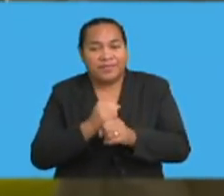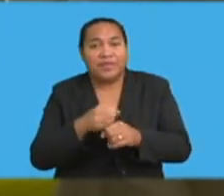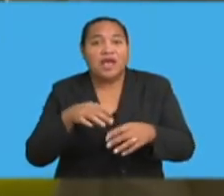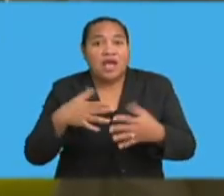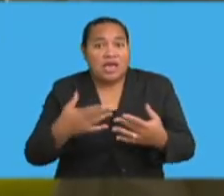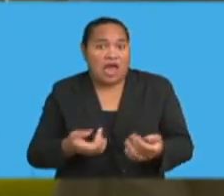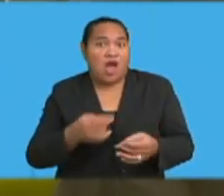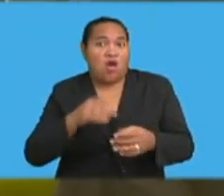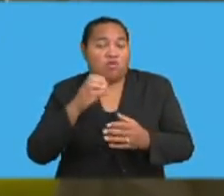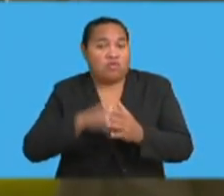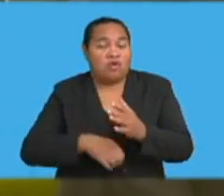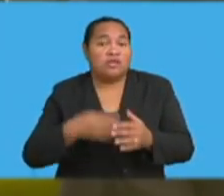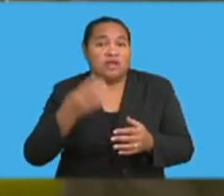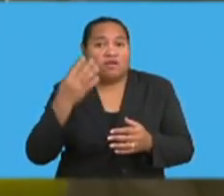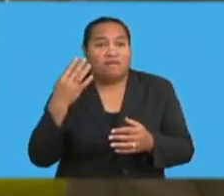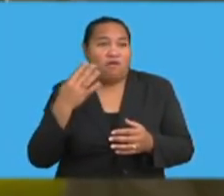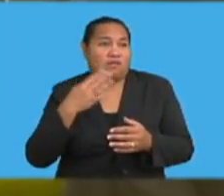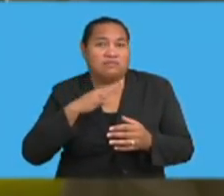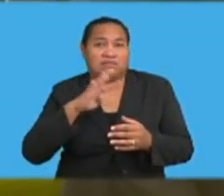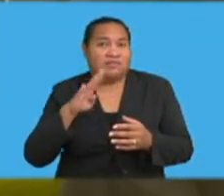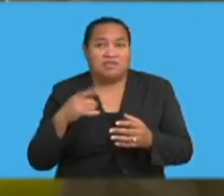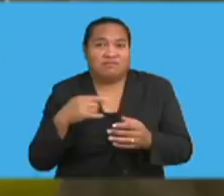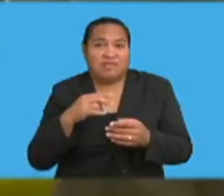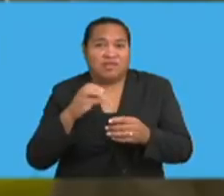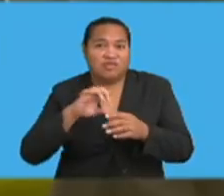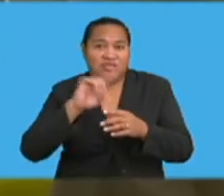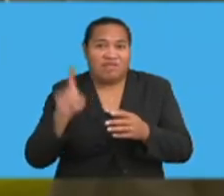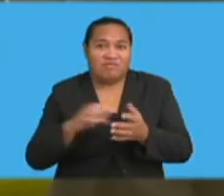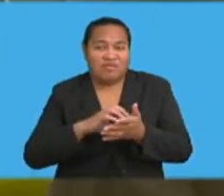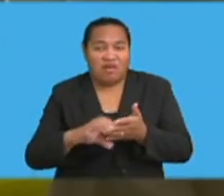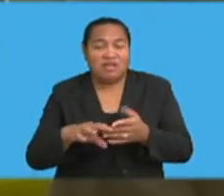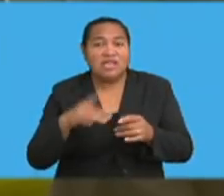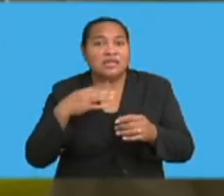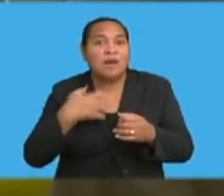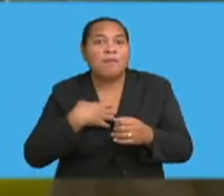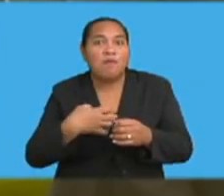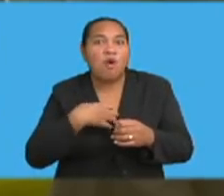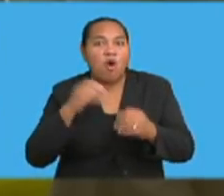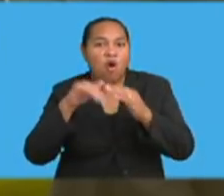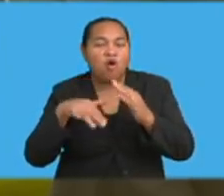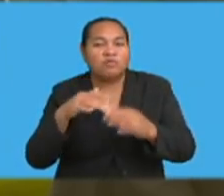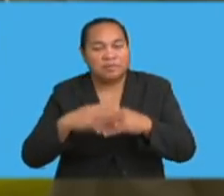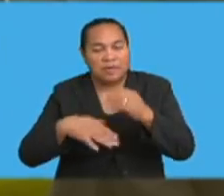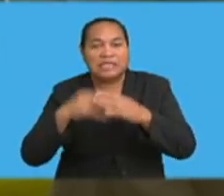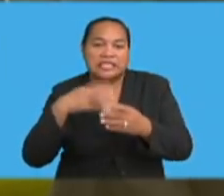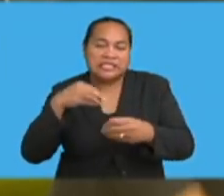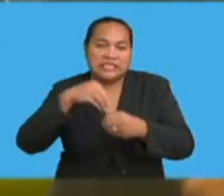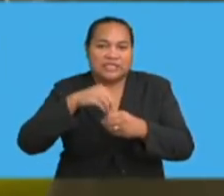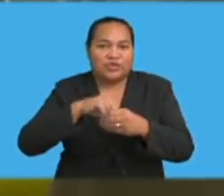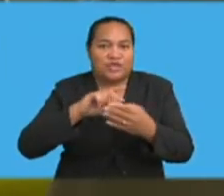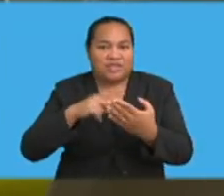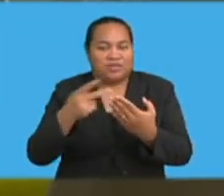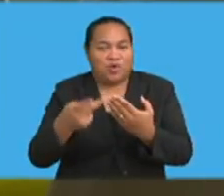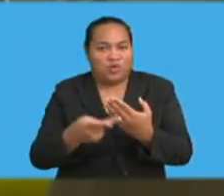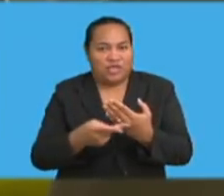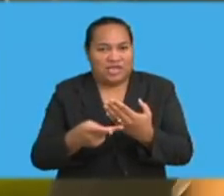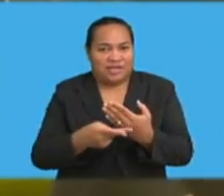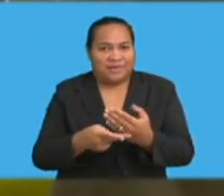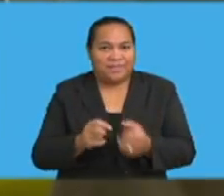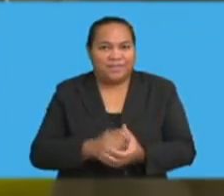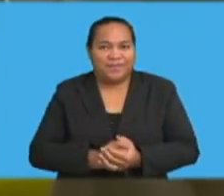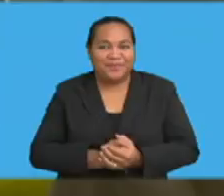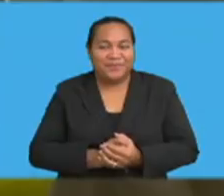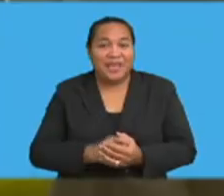now. And there are more homes that in fact have been included in this particular project. And of course, part of this